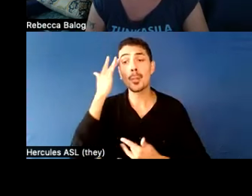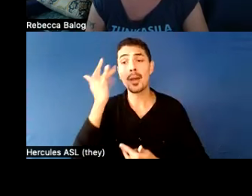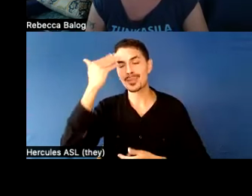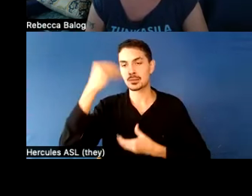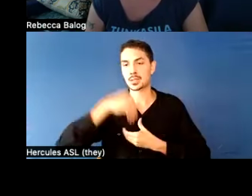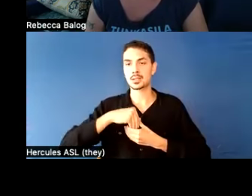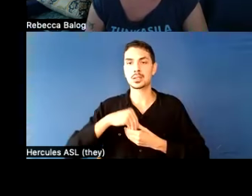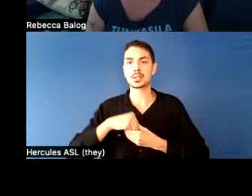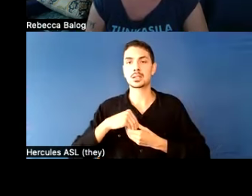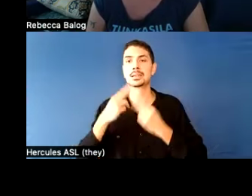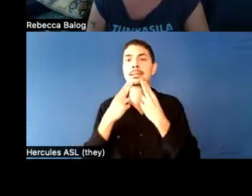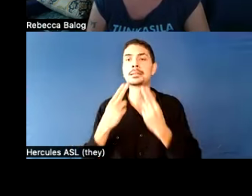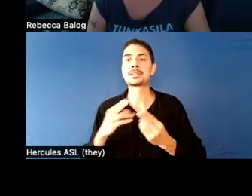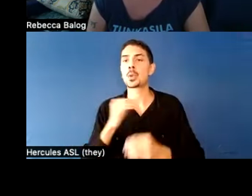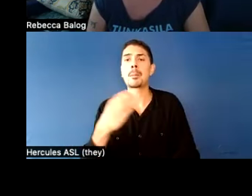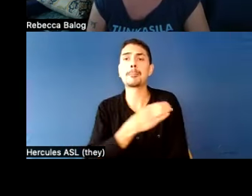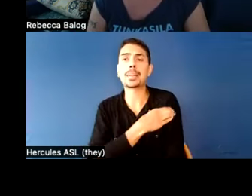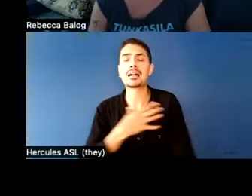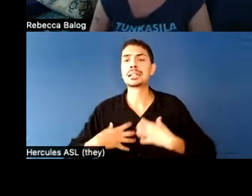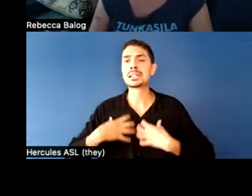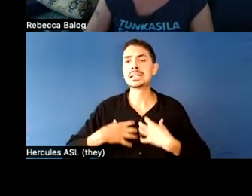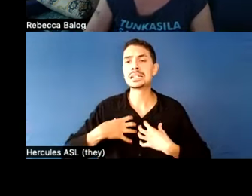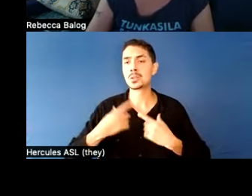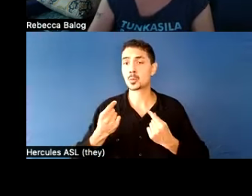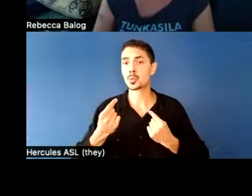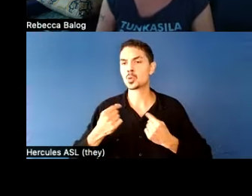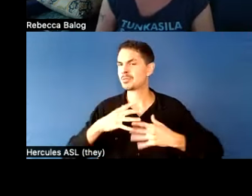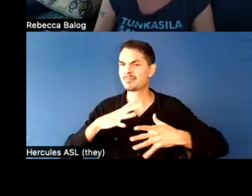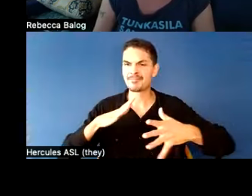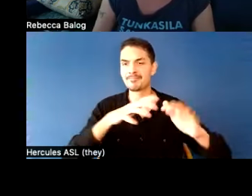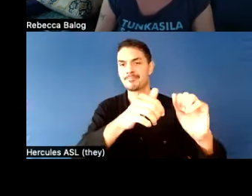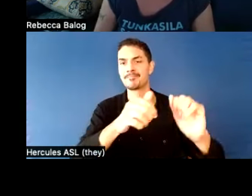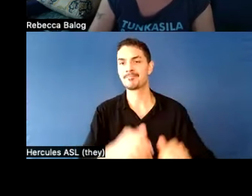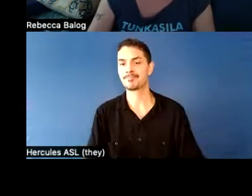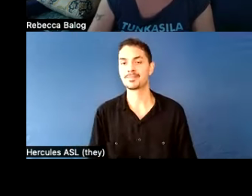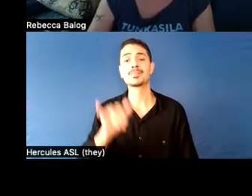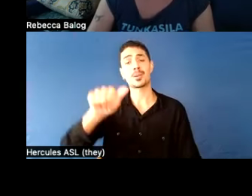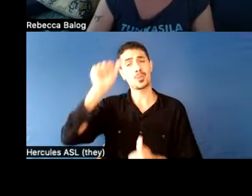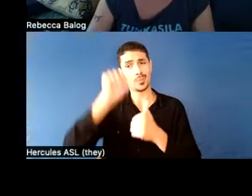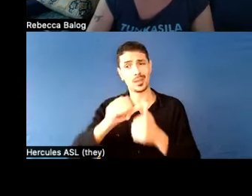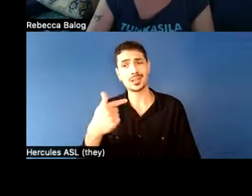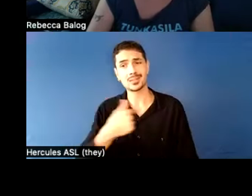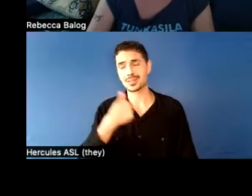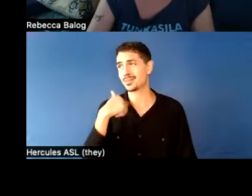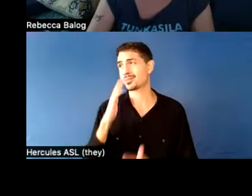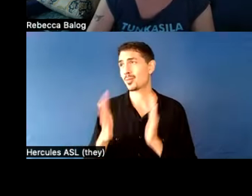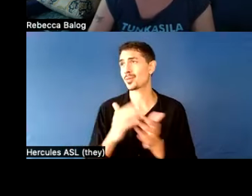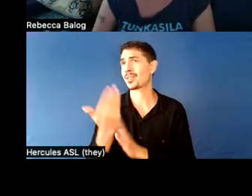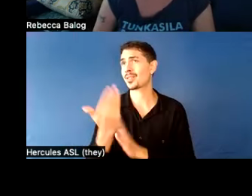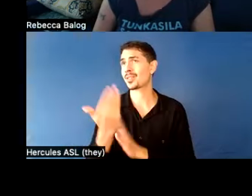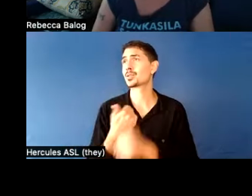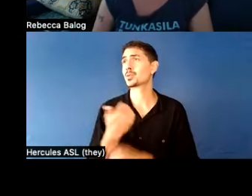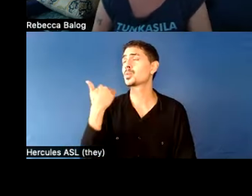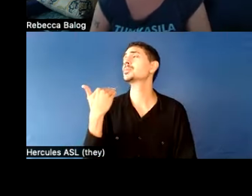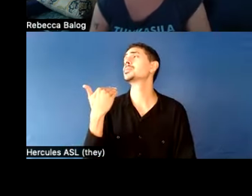in the community. Mary, I really appreciate that because it reminds me of a conversation like 15 years ago that was talking about